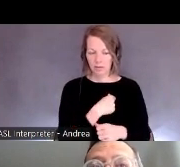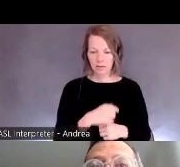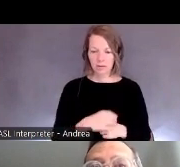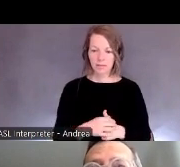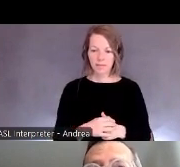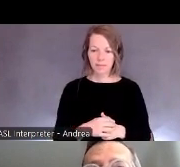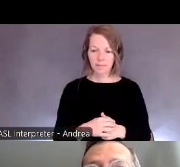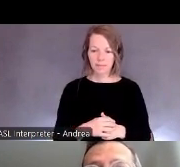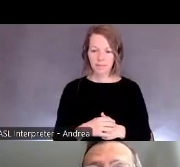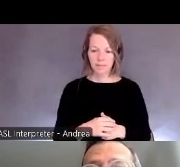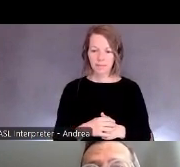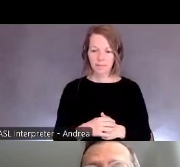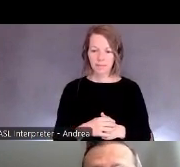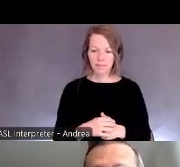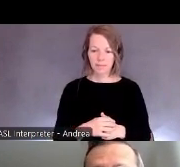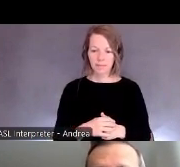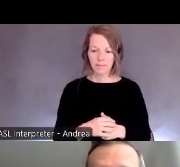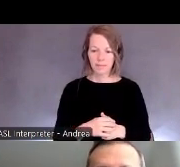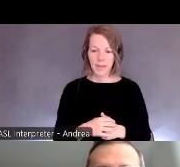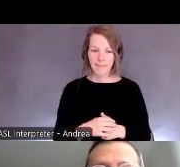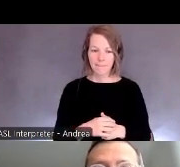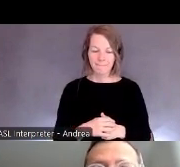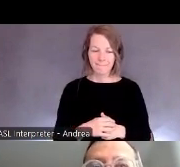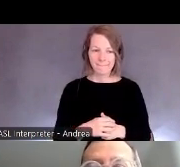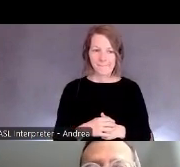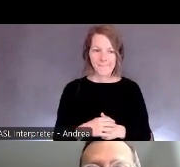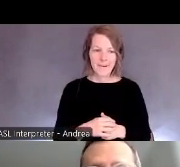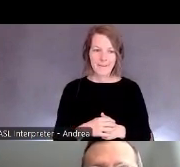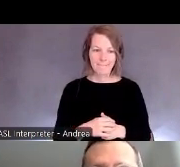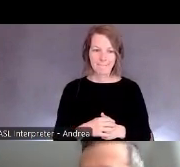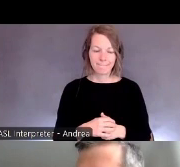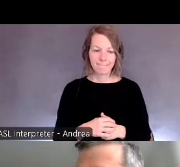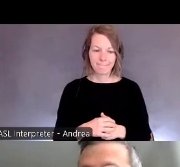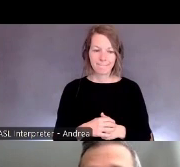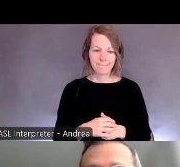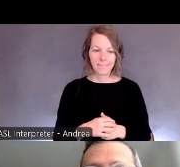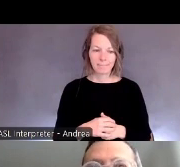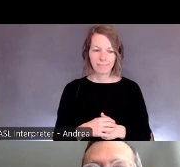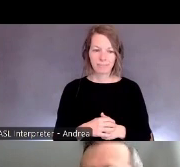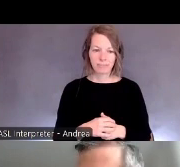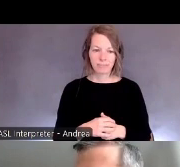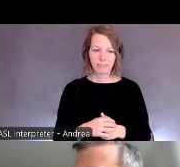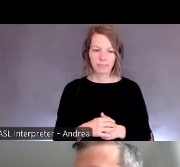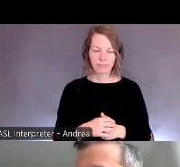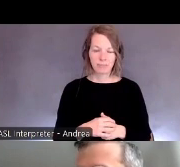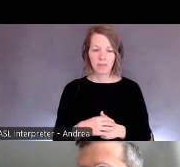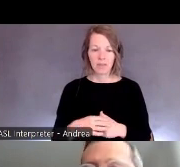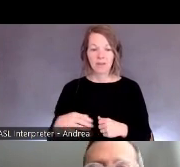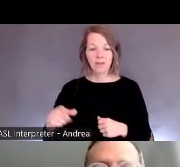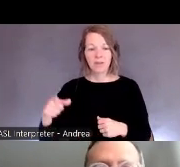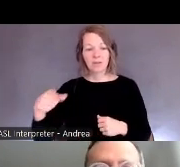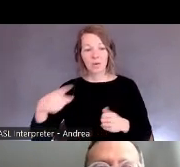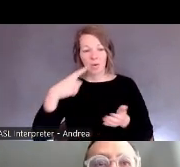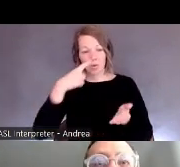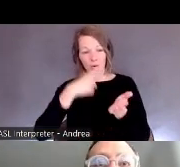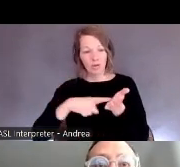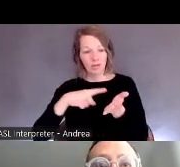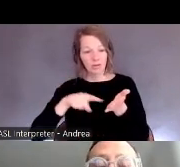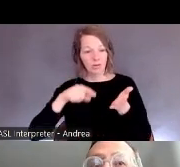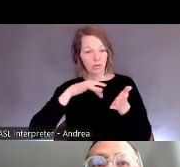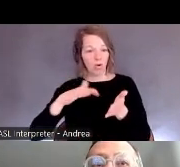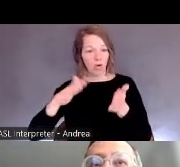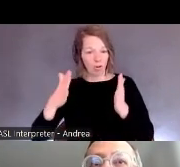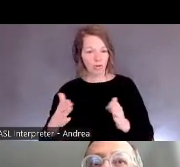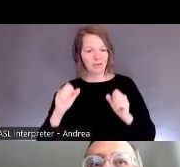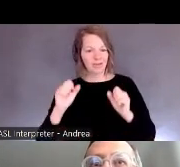to show that there are ways in which scholars situate the research in a global context. So